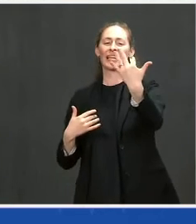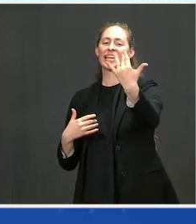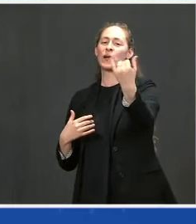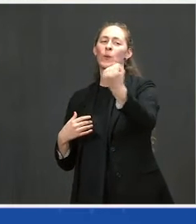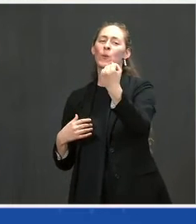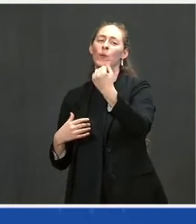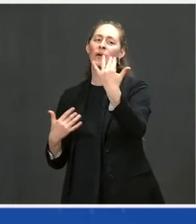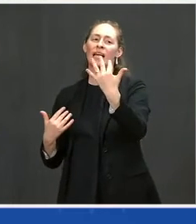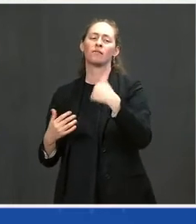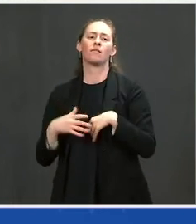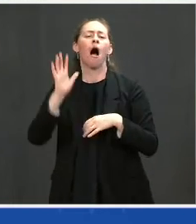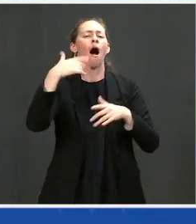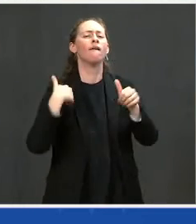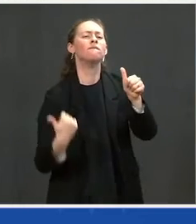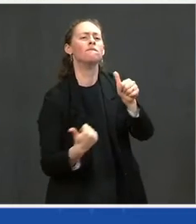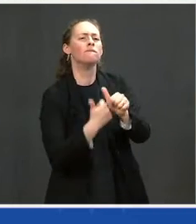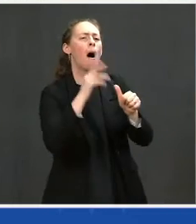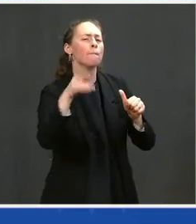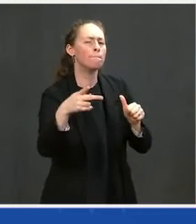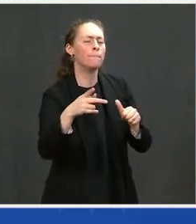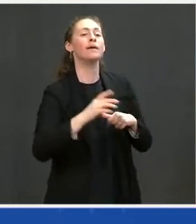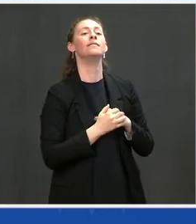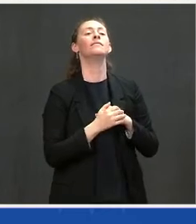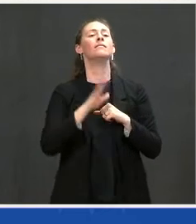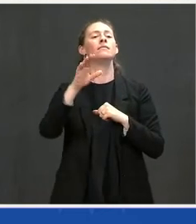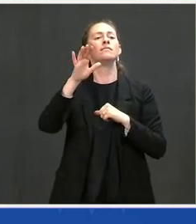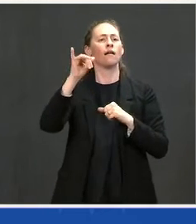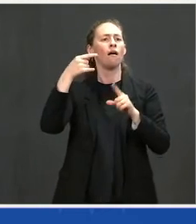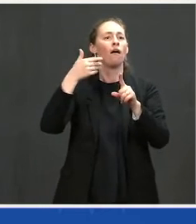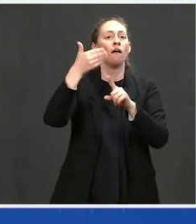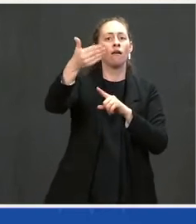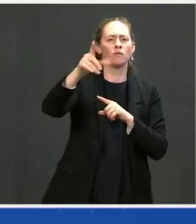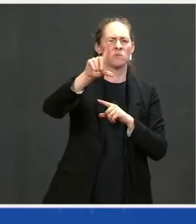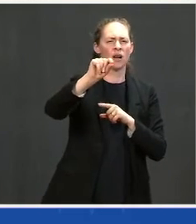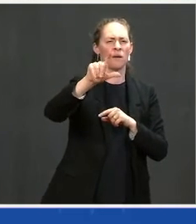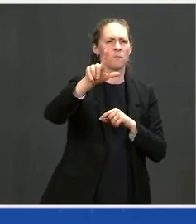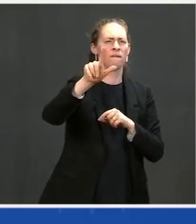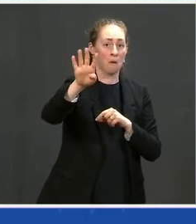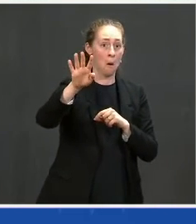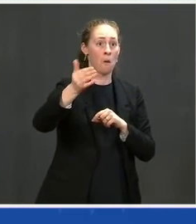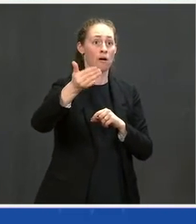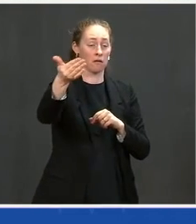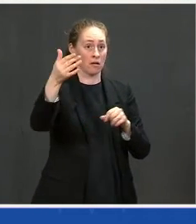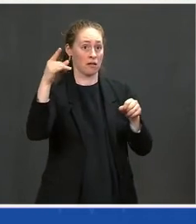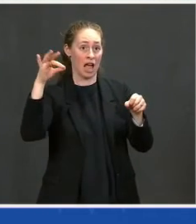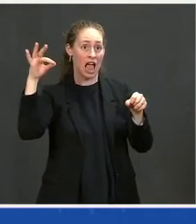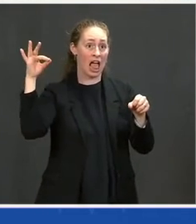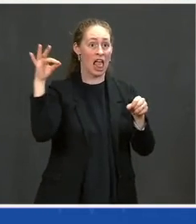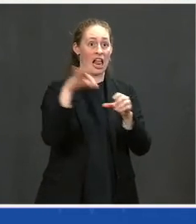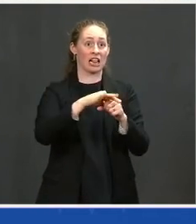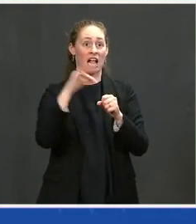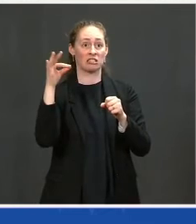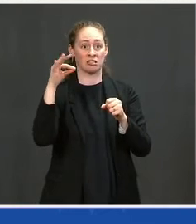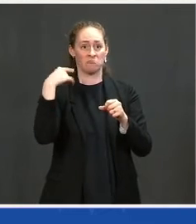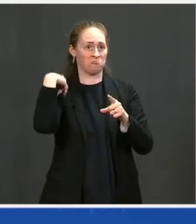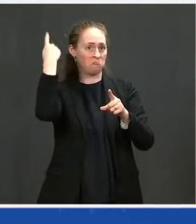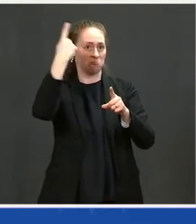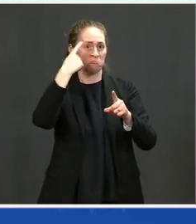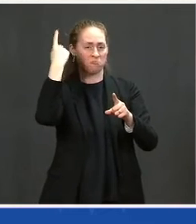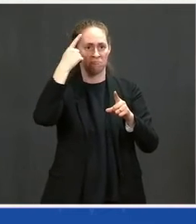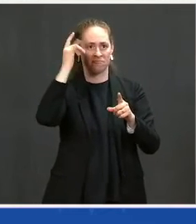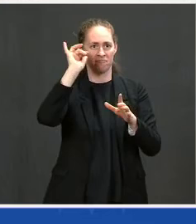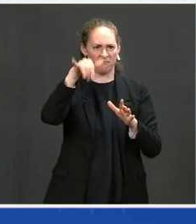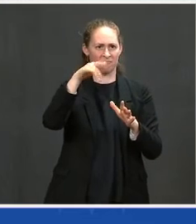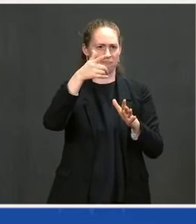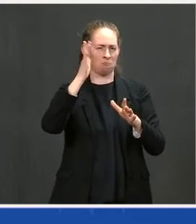for re-election in 2024? You haven't set up a re-election campaign yet, as your predecessor had by this time. My predecessor